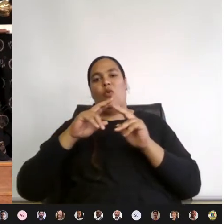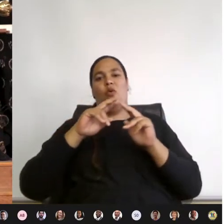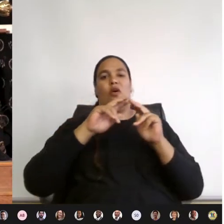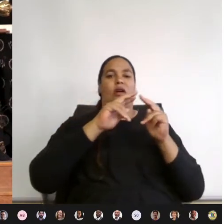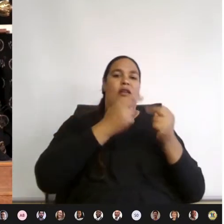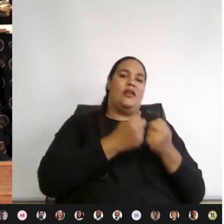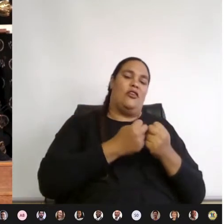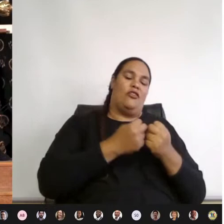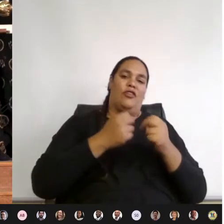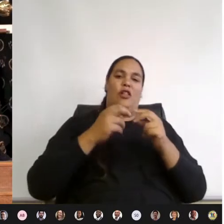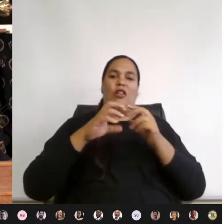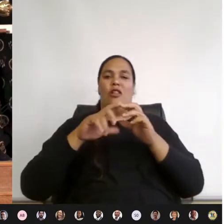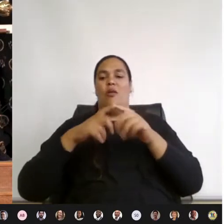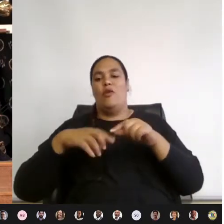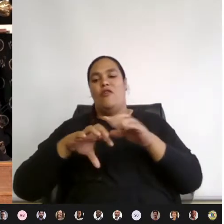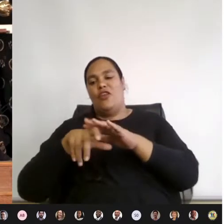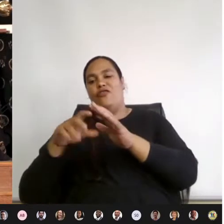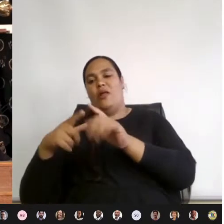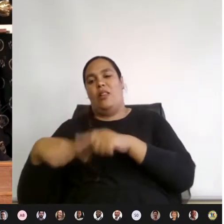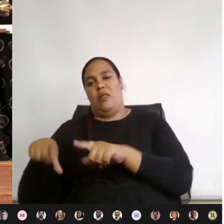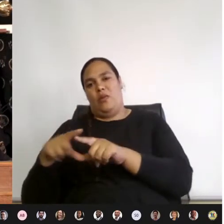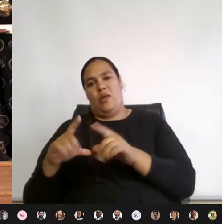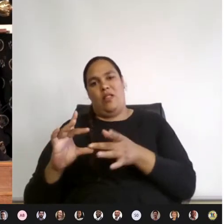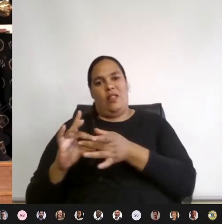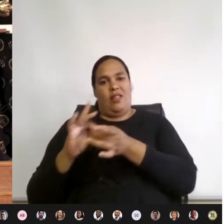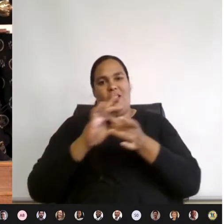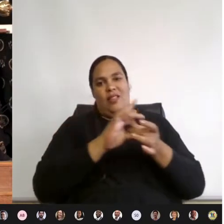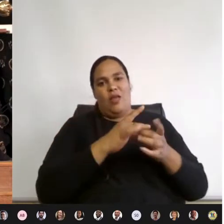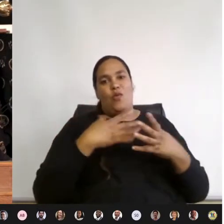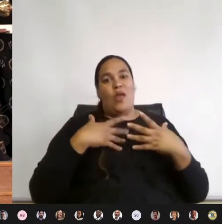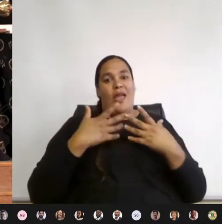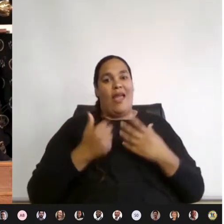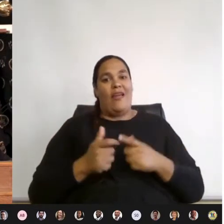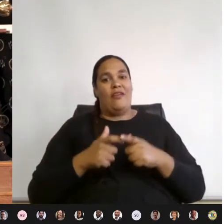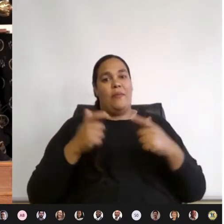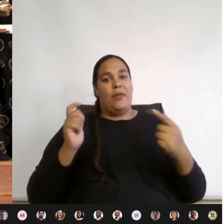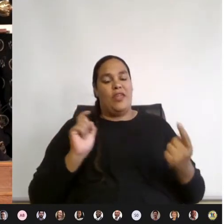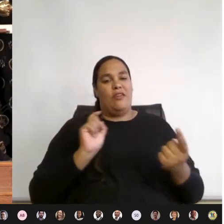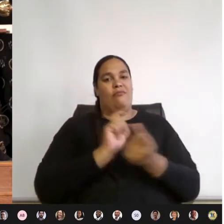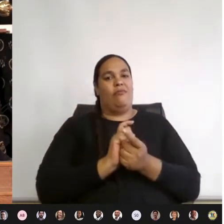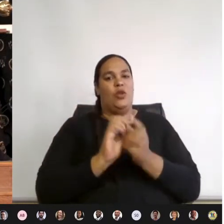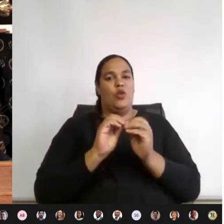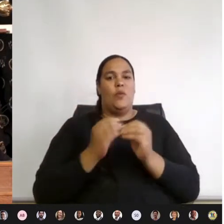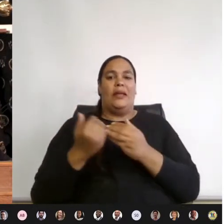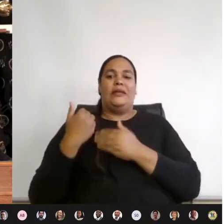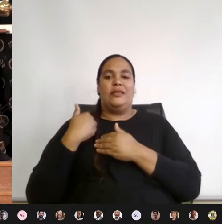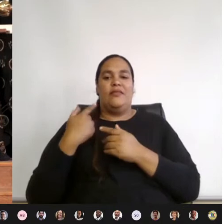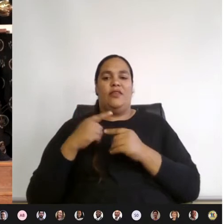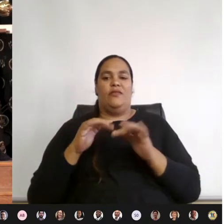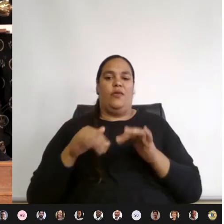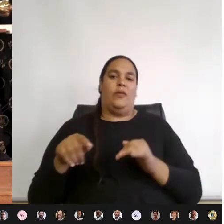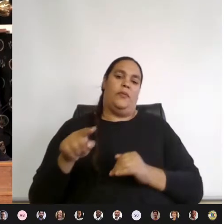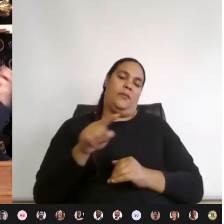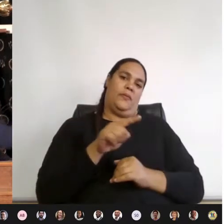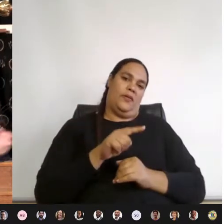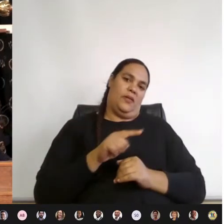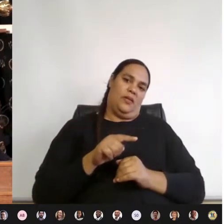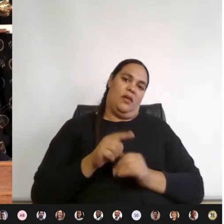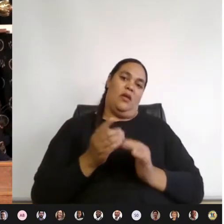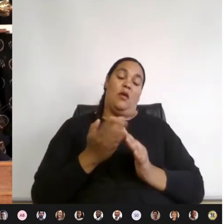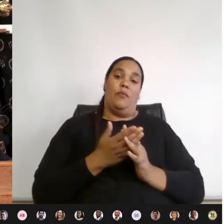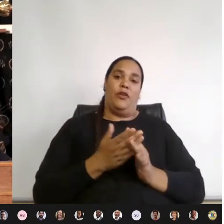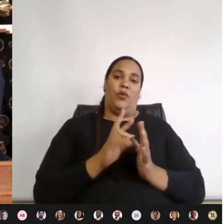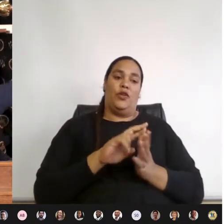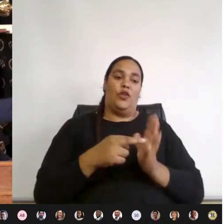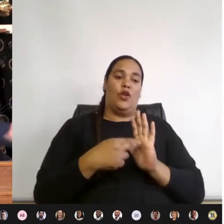local government. And we have this massive confrontation in trying to build safety for our citizens between the role